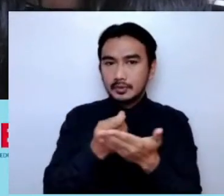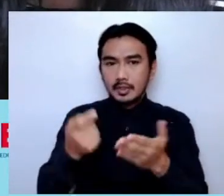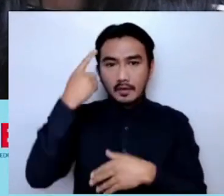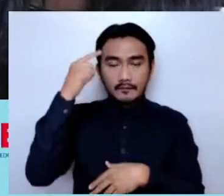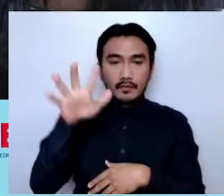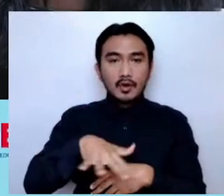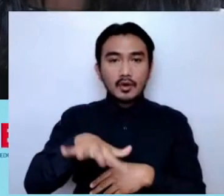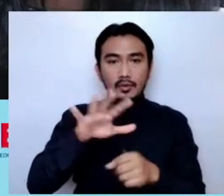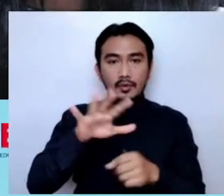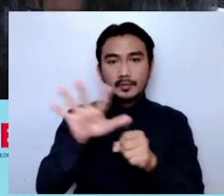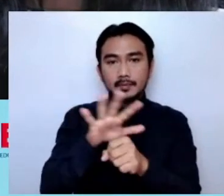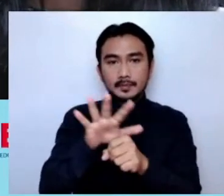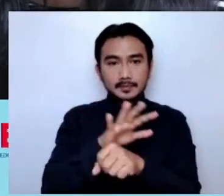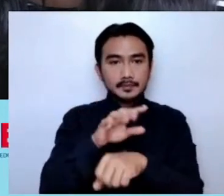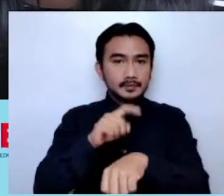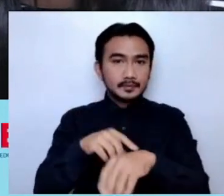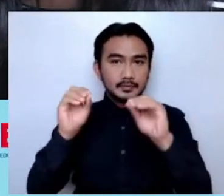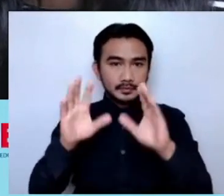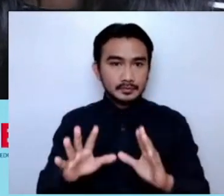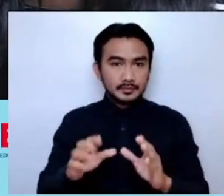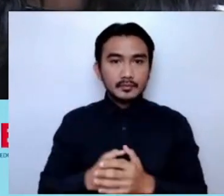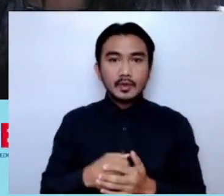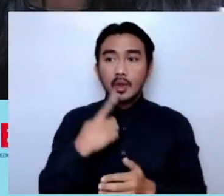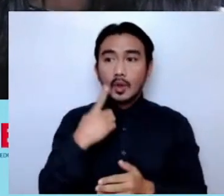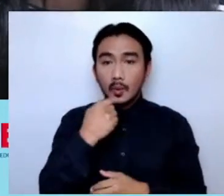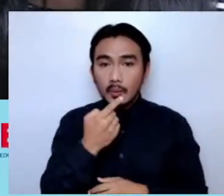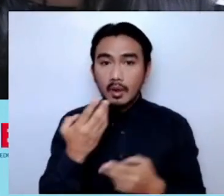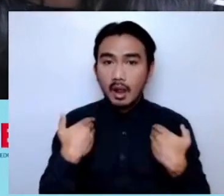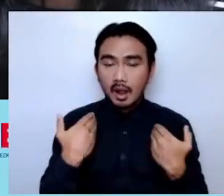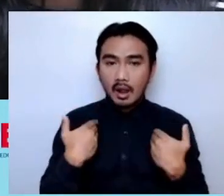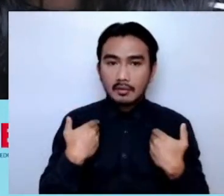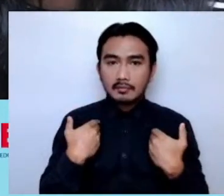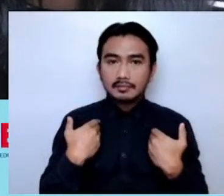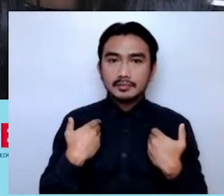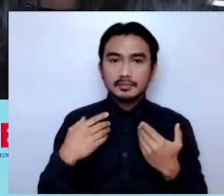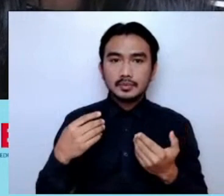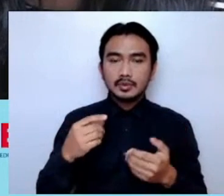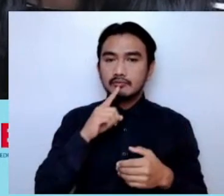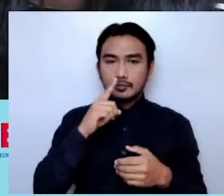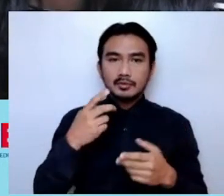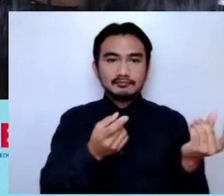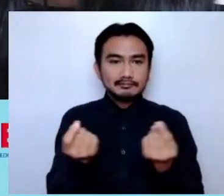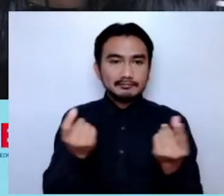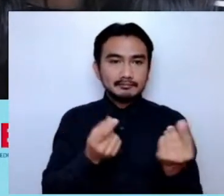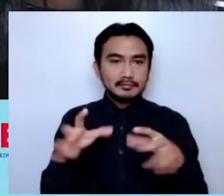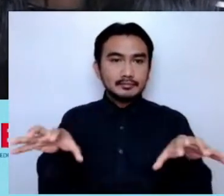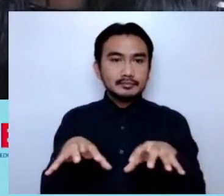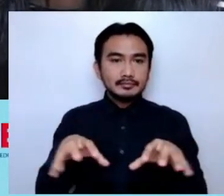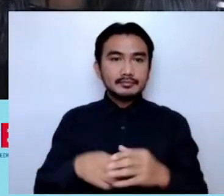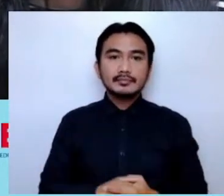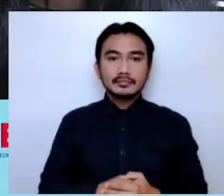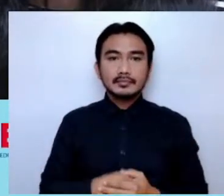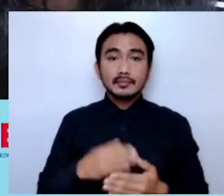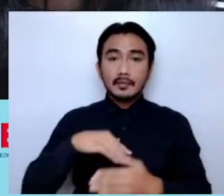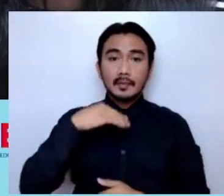teacher broadcasters or those that have official special orders or reassignment orders. Next of our